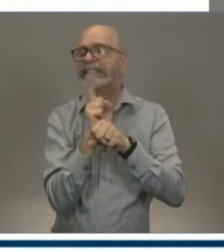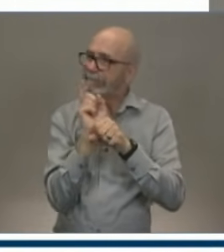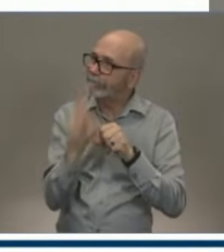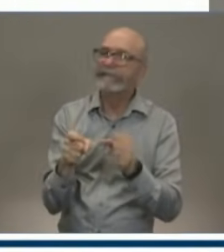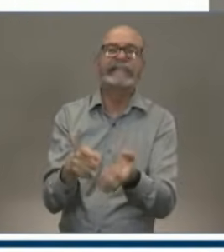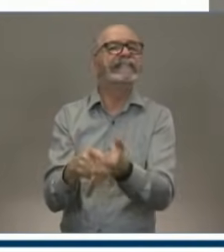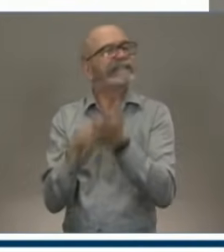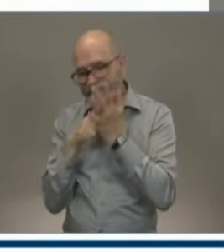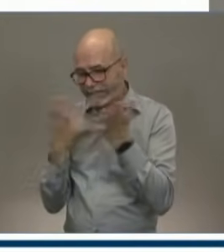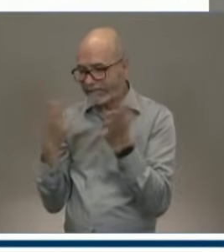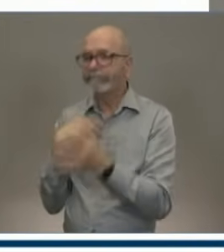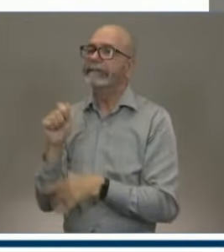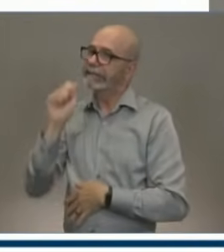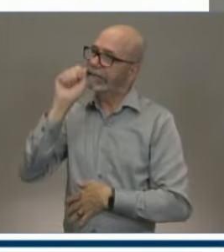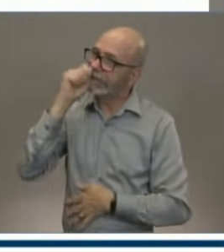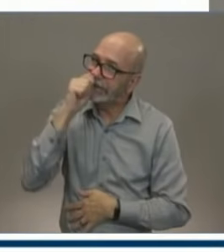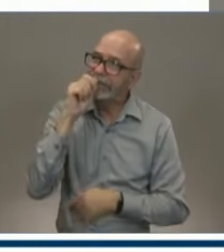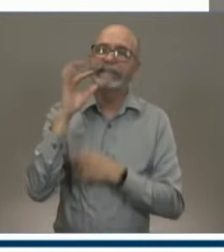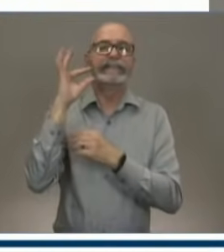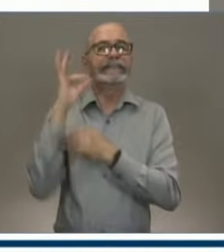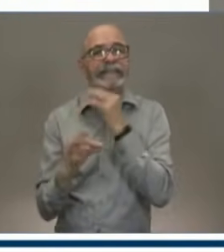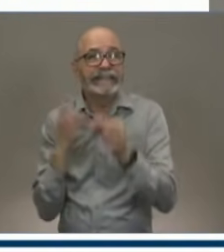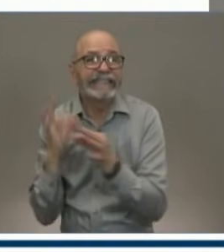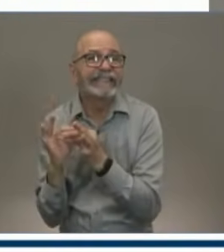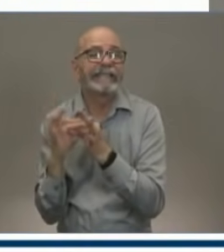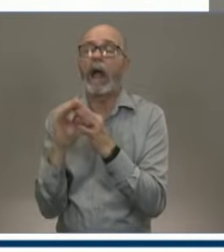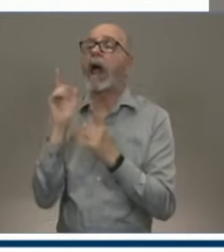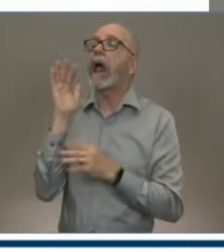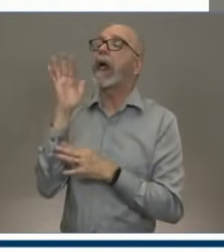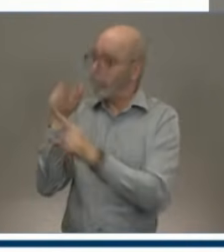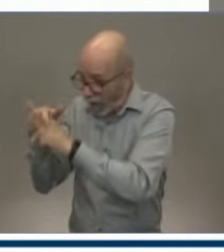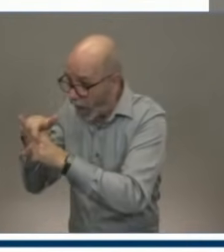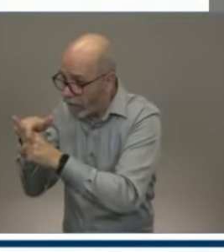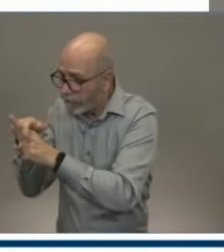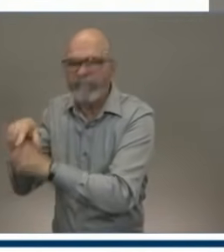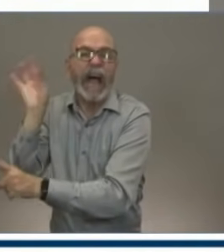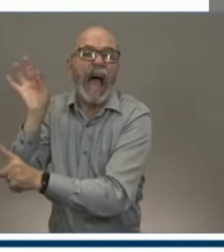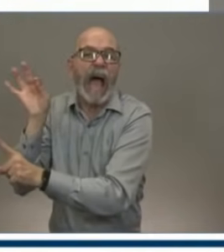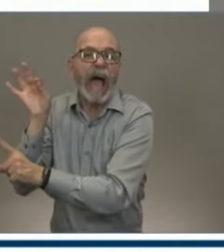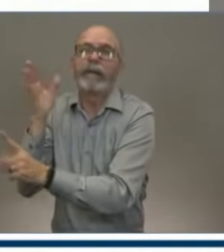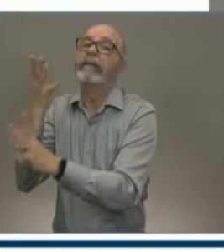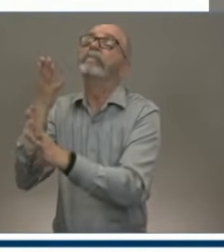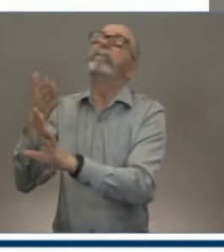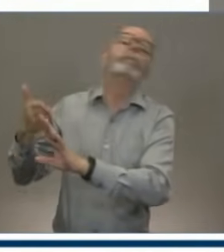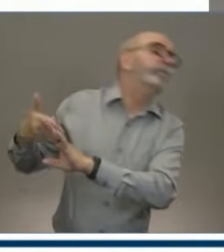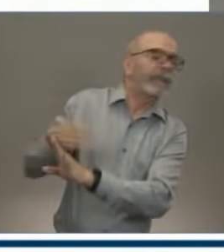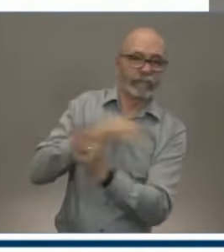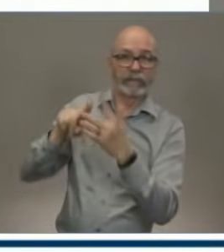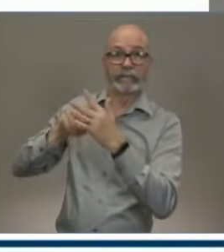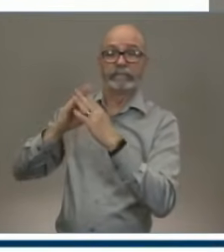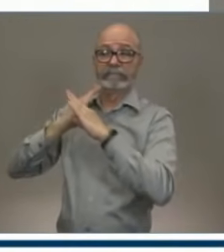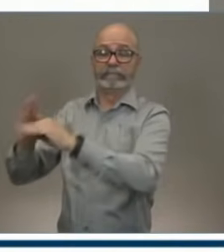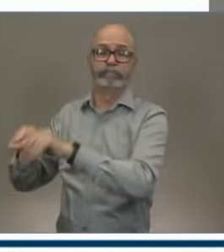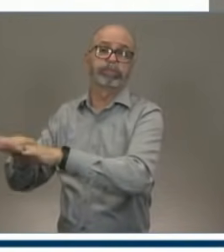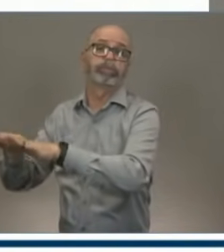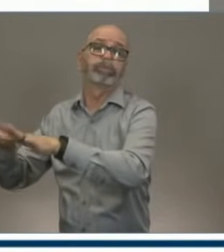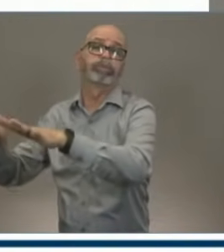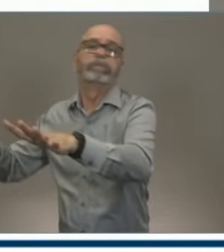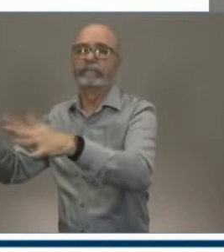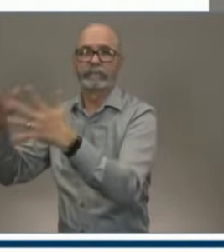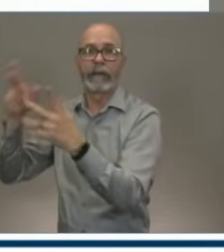and detecting the infection before the other people who were in there, who they're allowed to be isolating with,